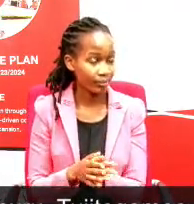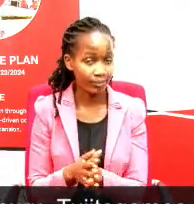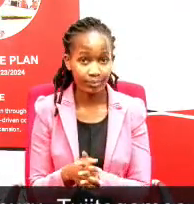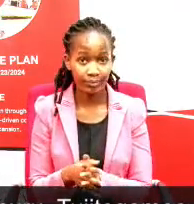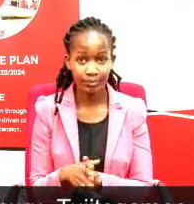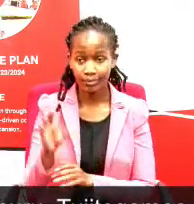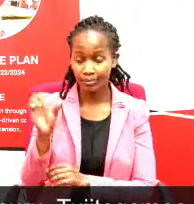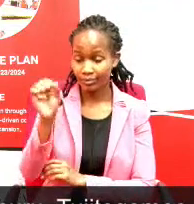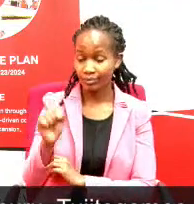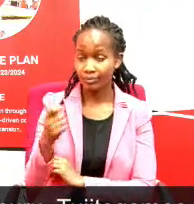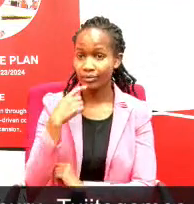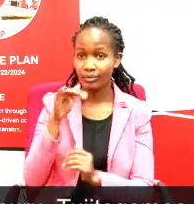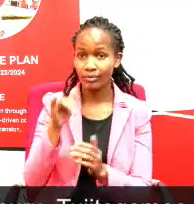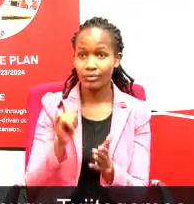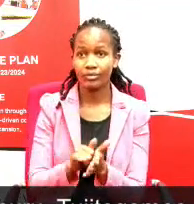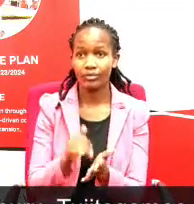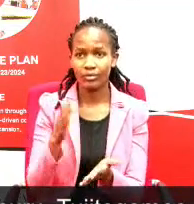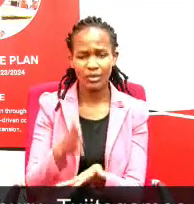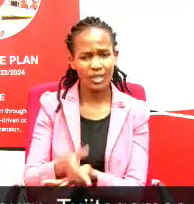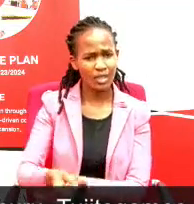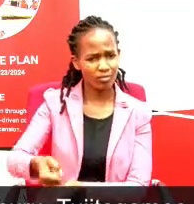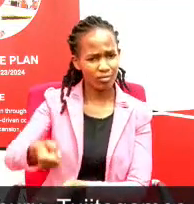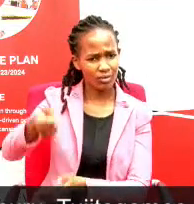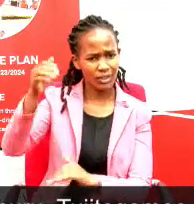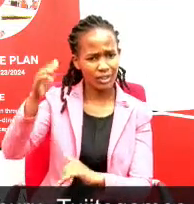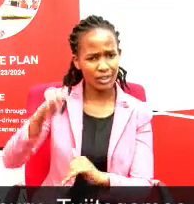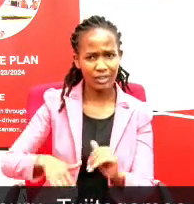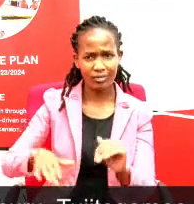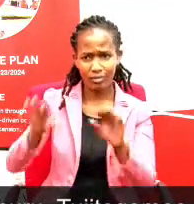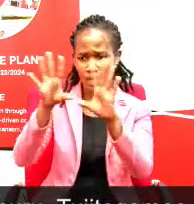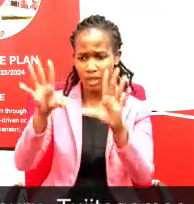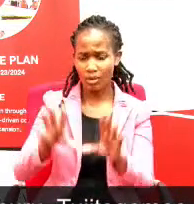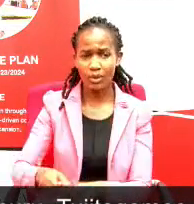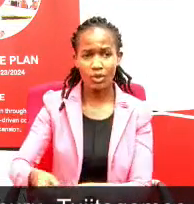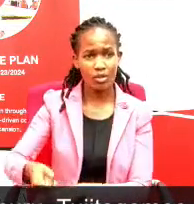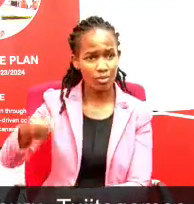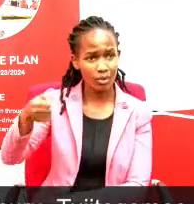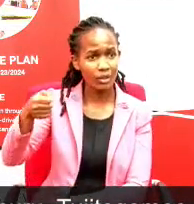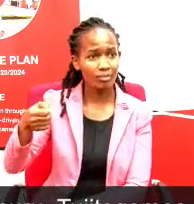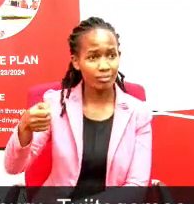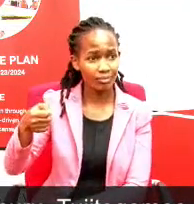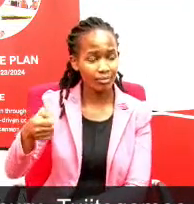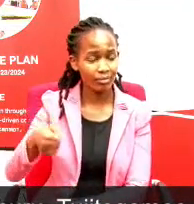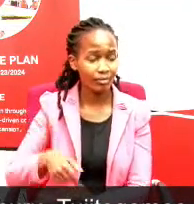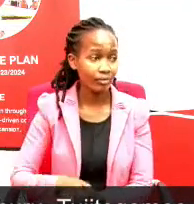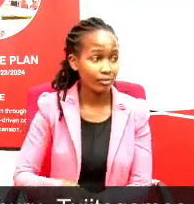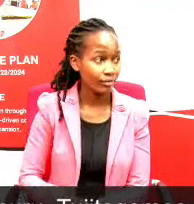The CS has confirmed that it is heavier than the budget briefcase.